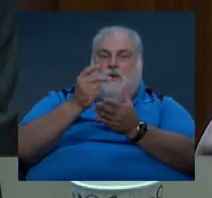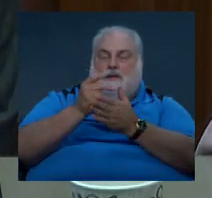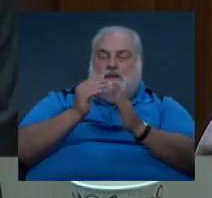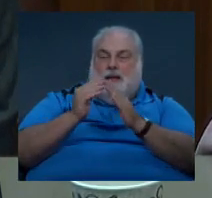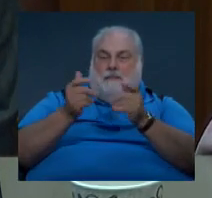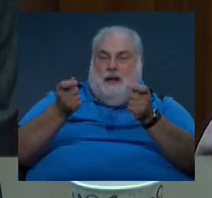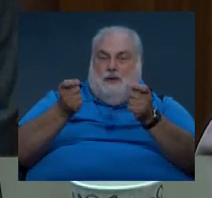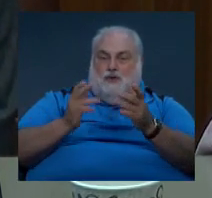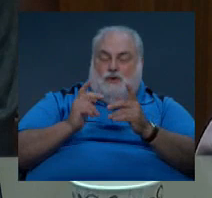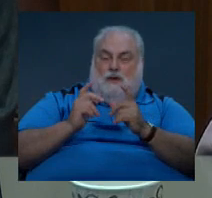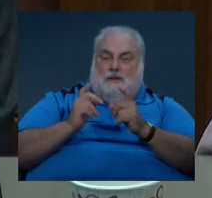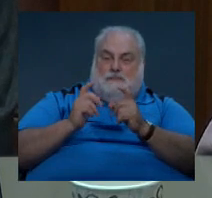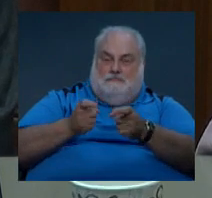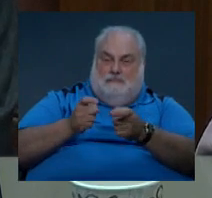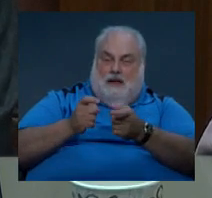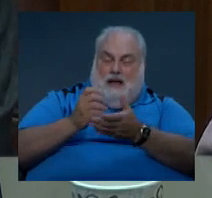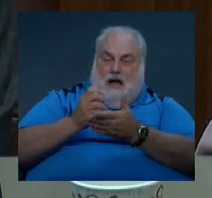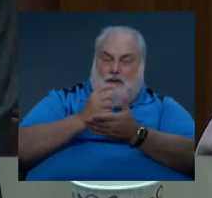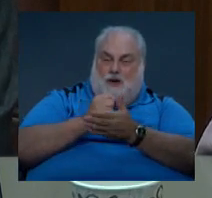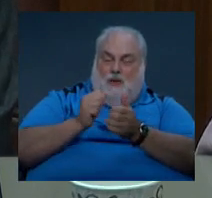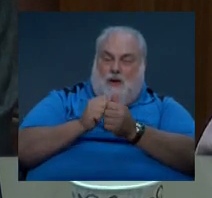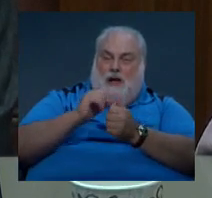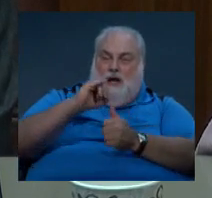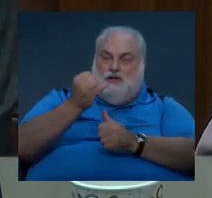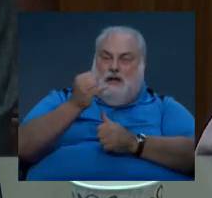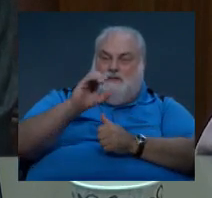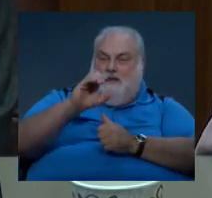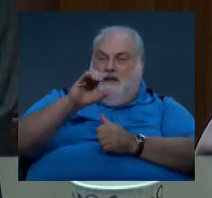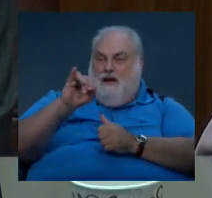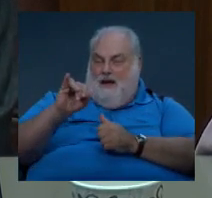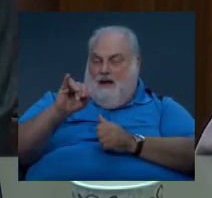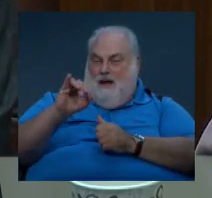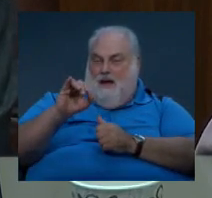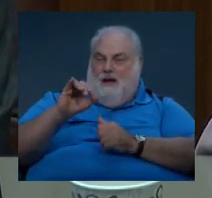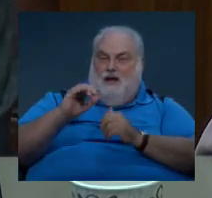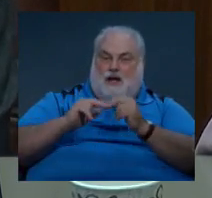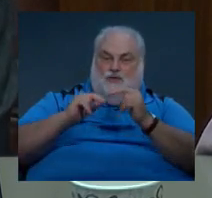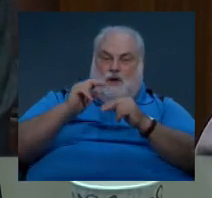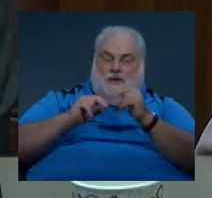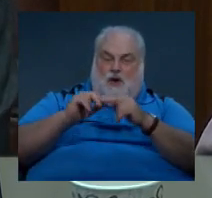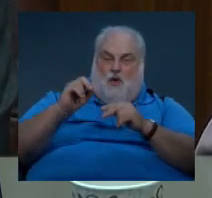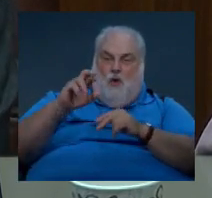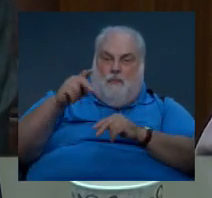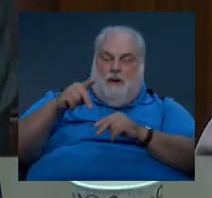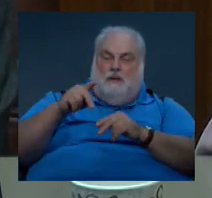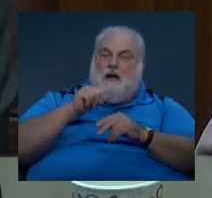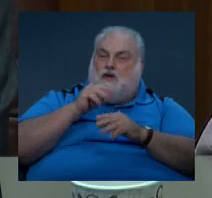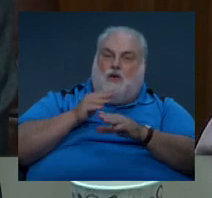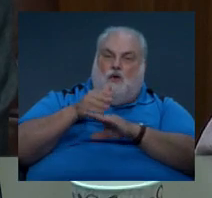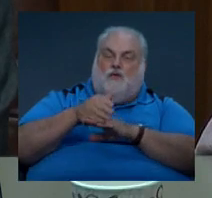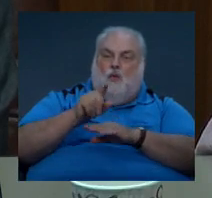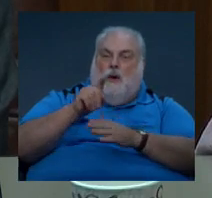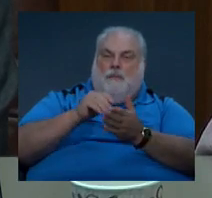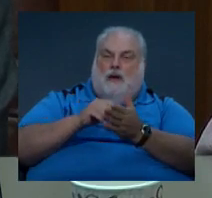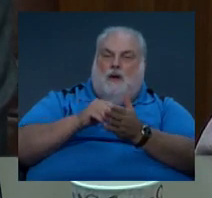city manager to award a contract to JCI Construction Incorporated in an amount not to exceed